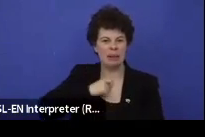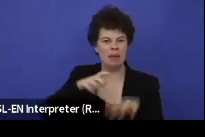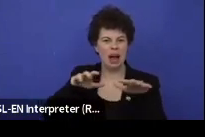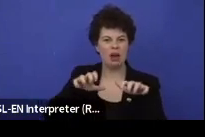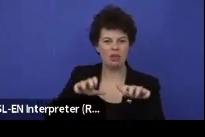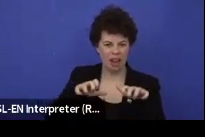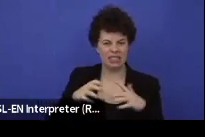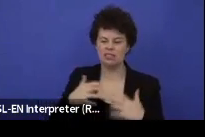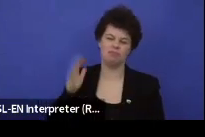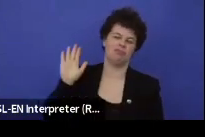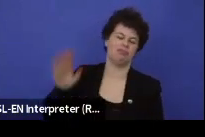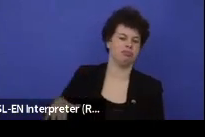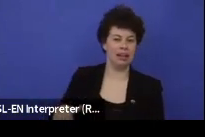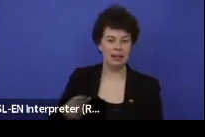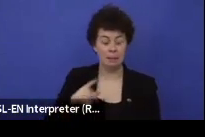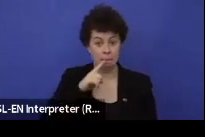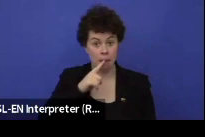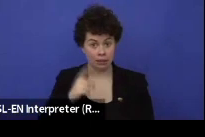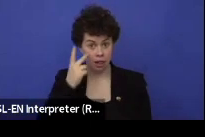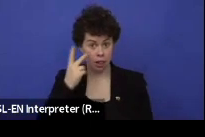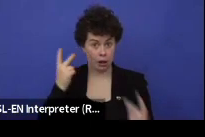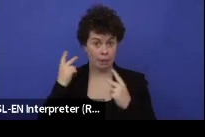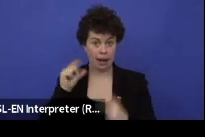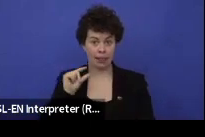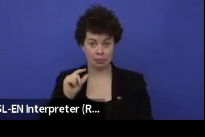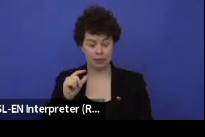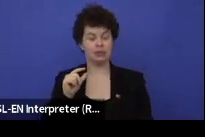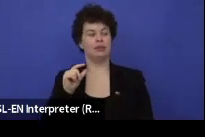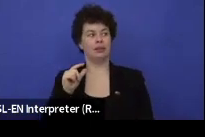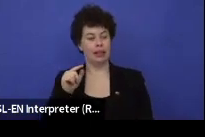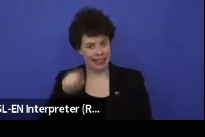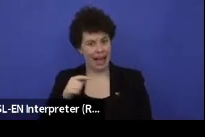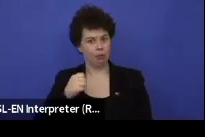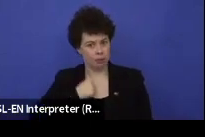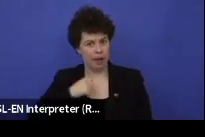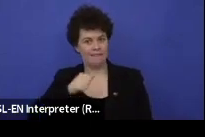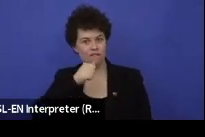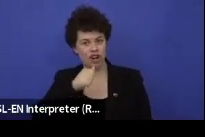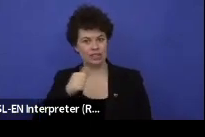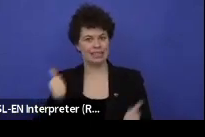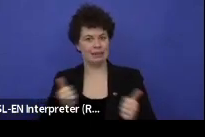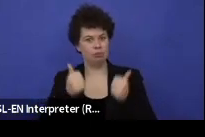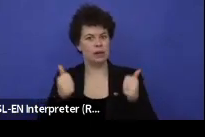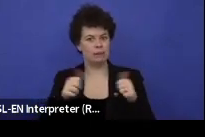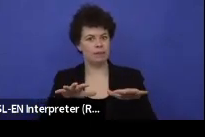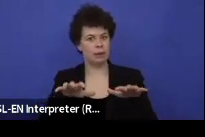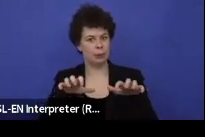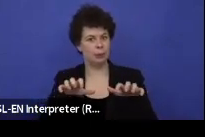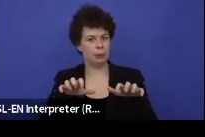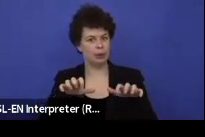it was like, yeah, it was my first symptom that I was aware of anyway. Now,